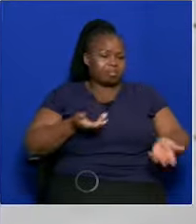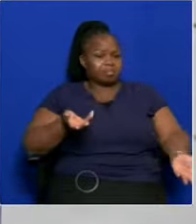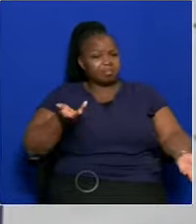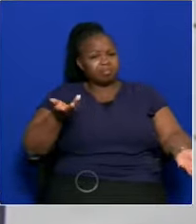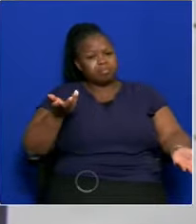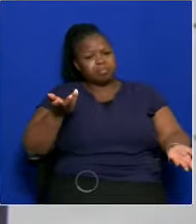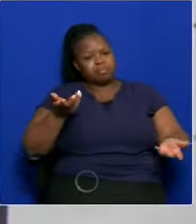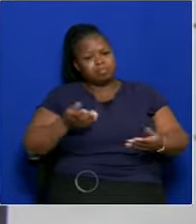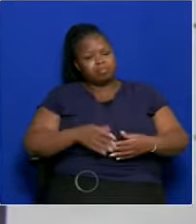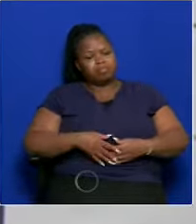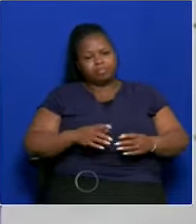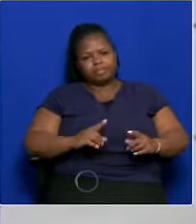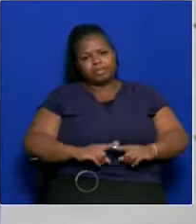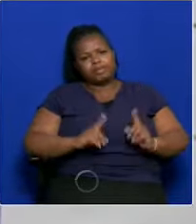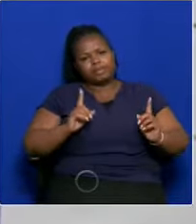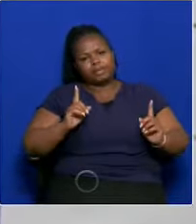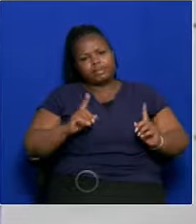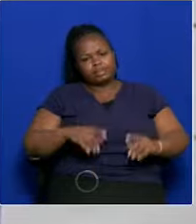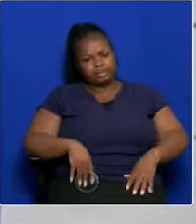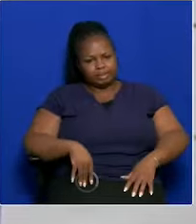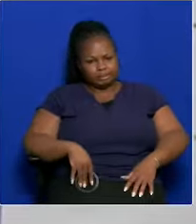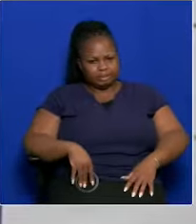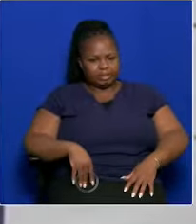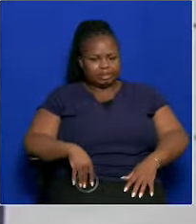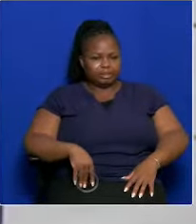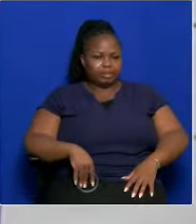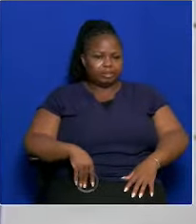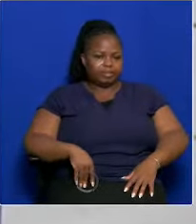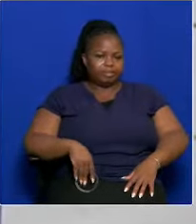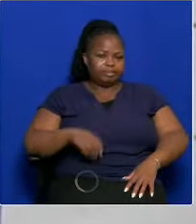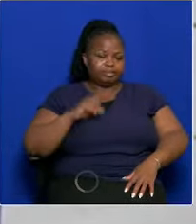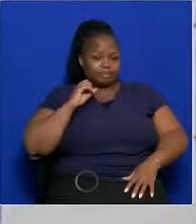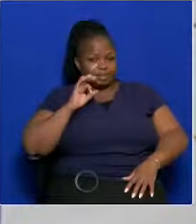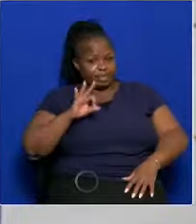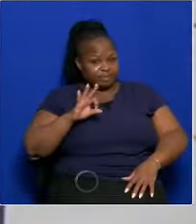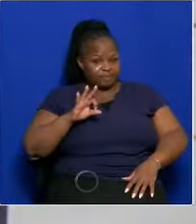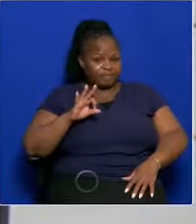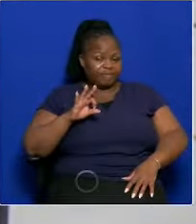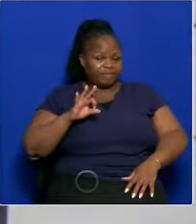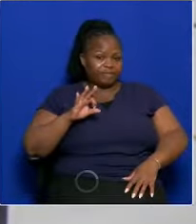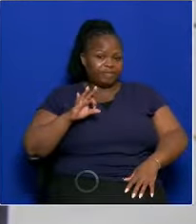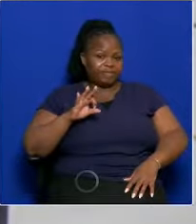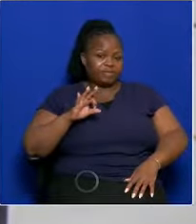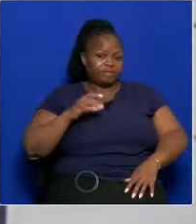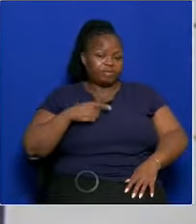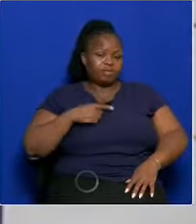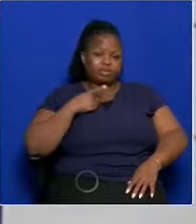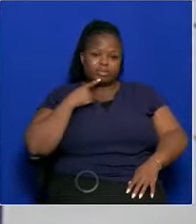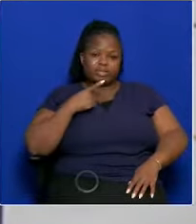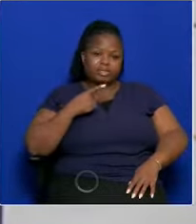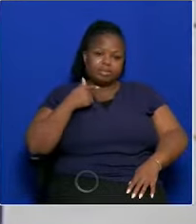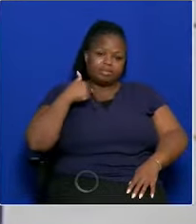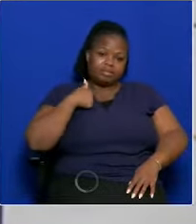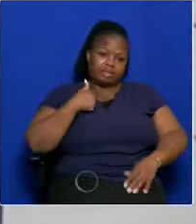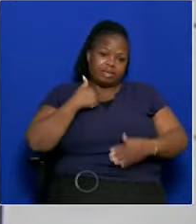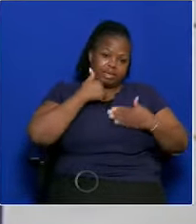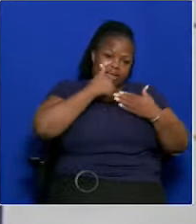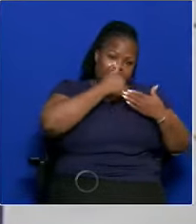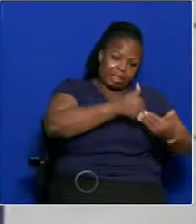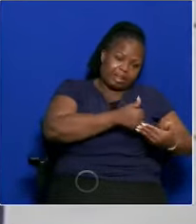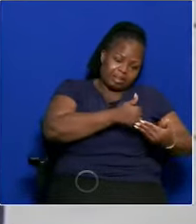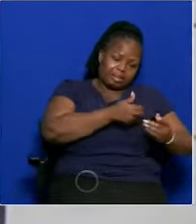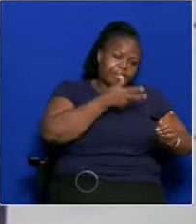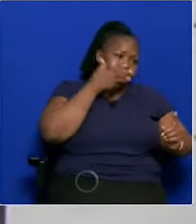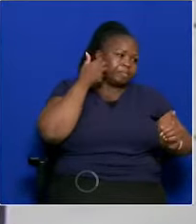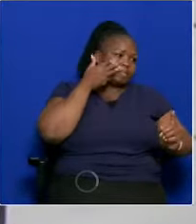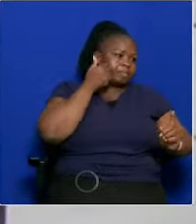But if it was saying, I assisted Matlala for